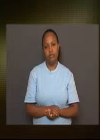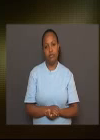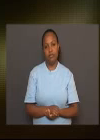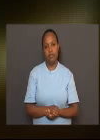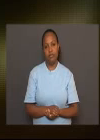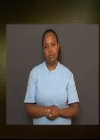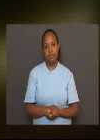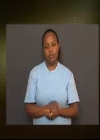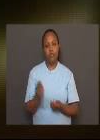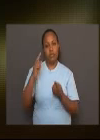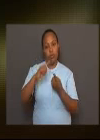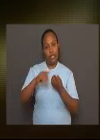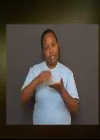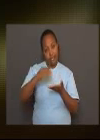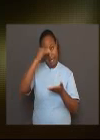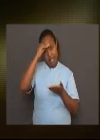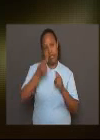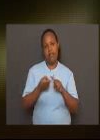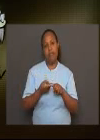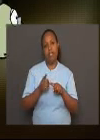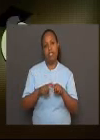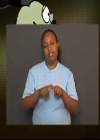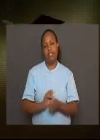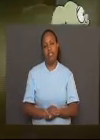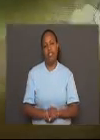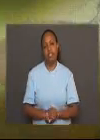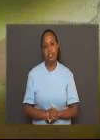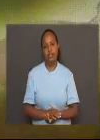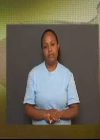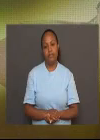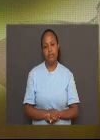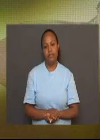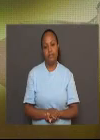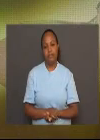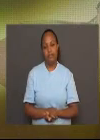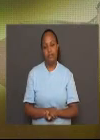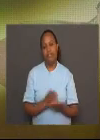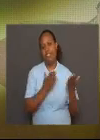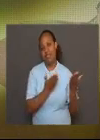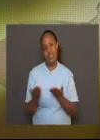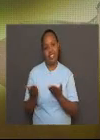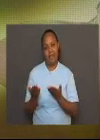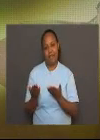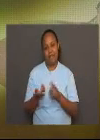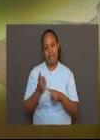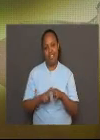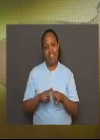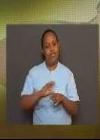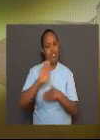Let's get back to our lesson. Welcome back,